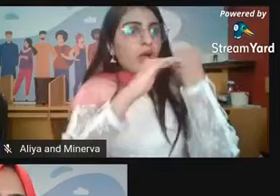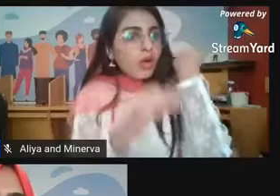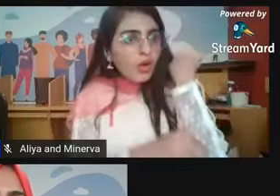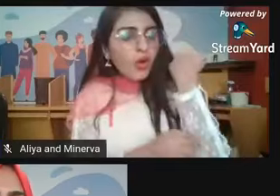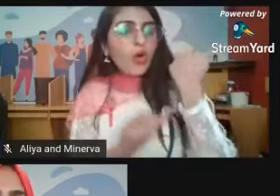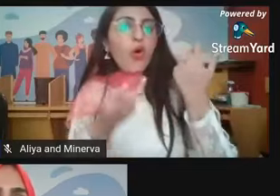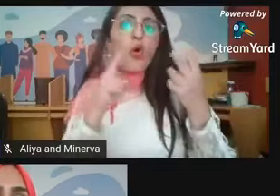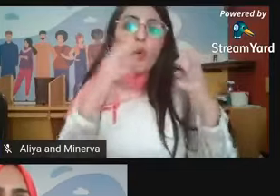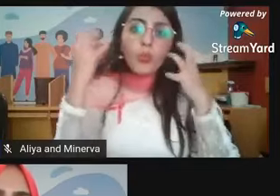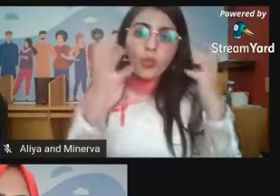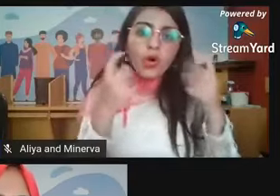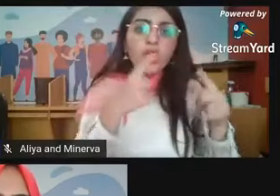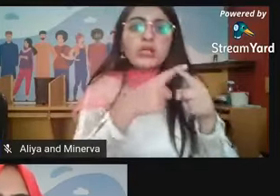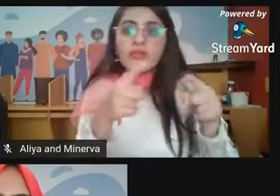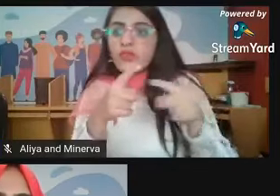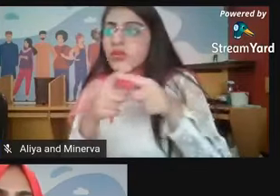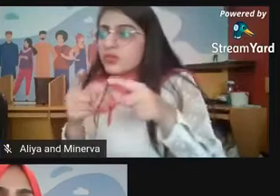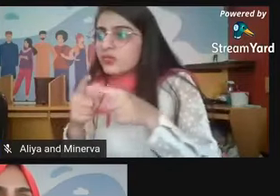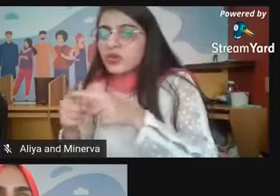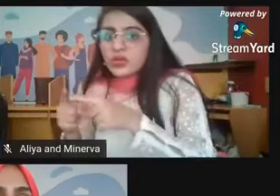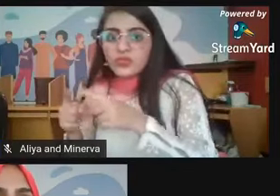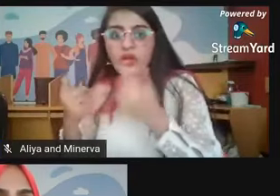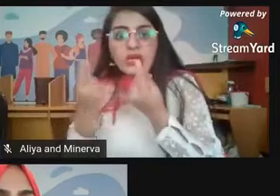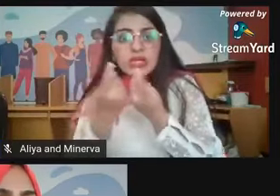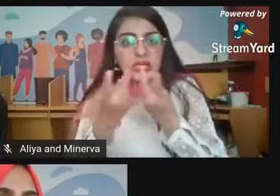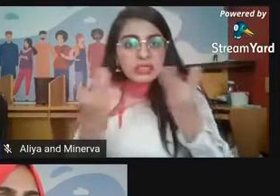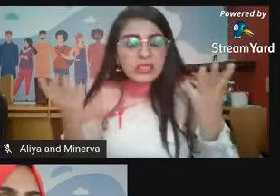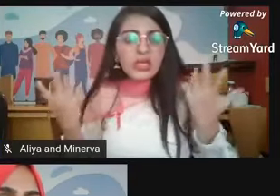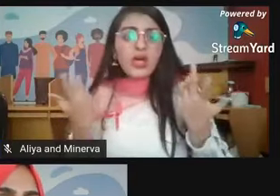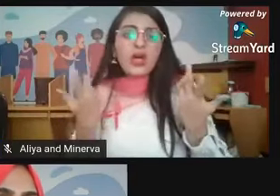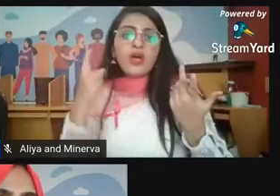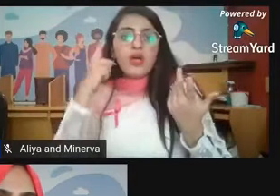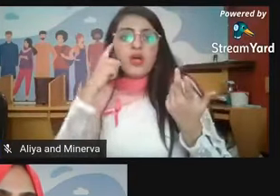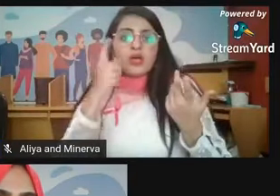aur cheeze hoti hain aap newborn ke liye plan kar rahe hote hain